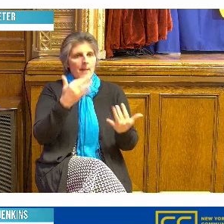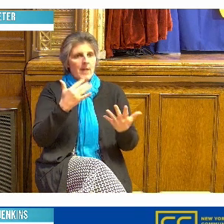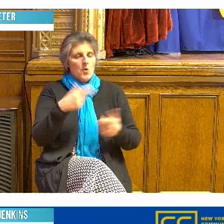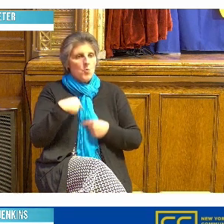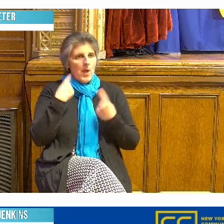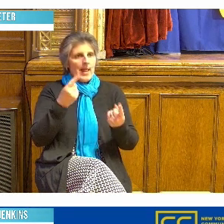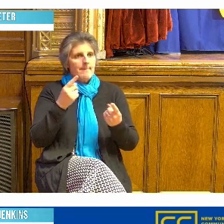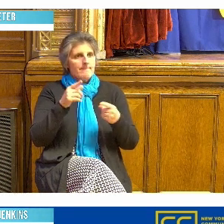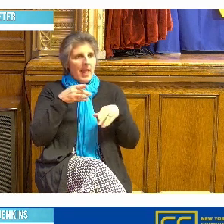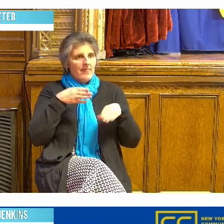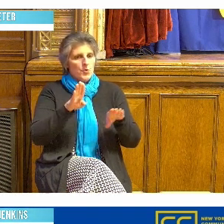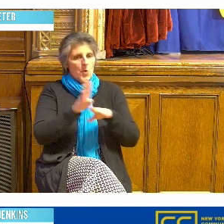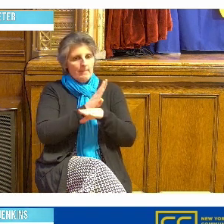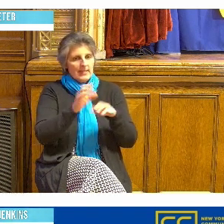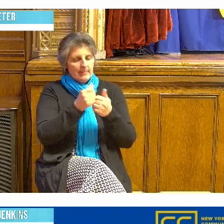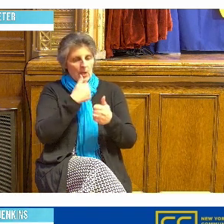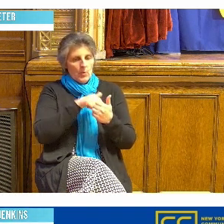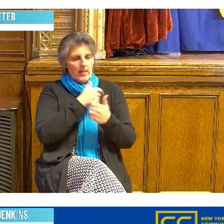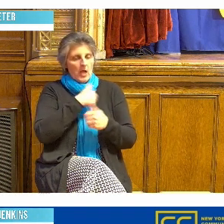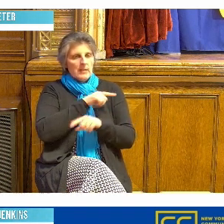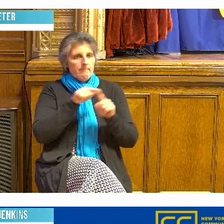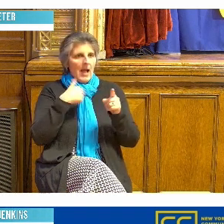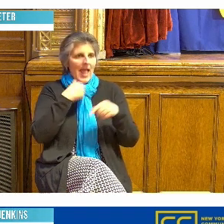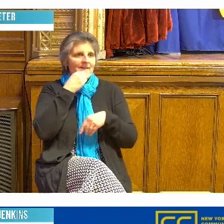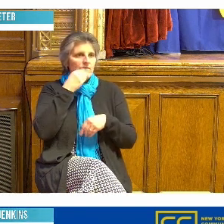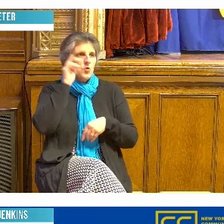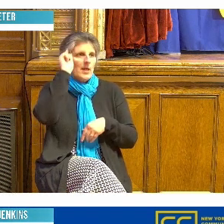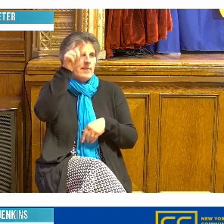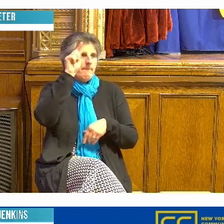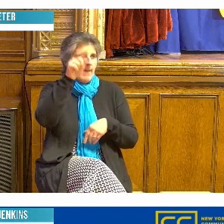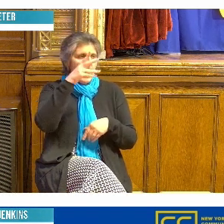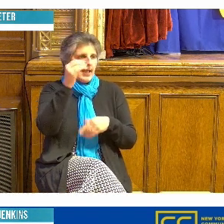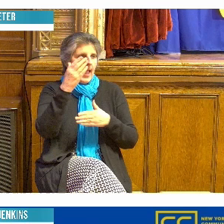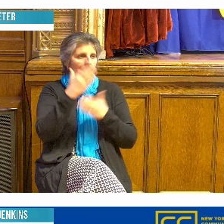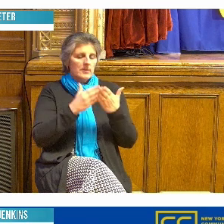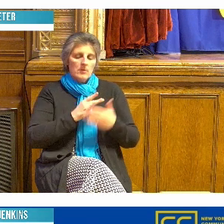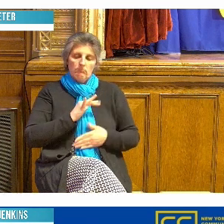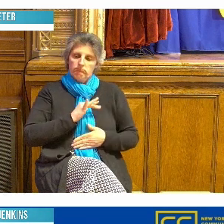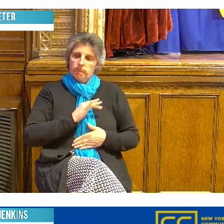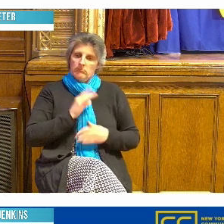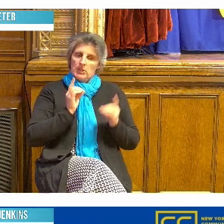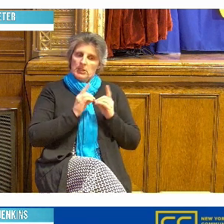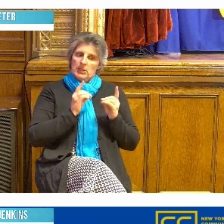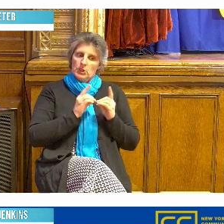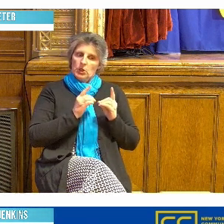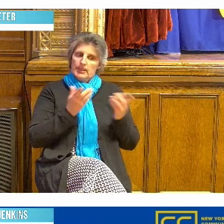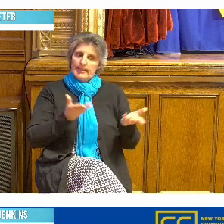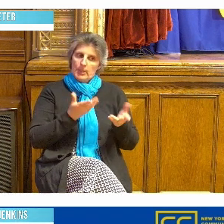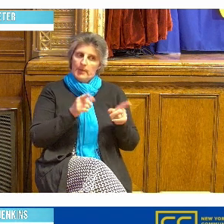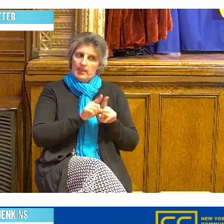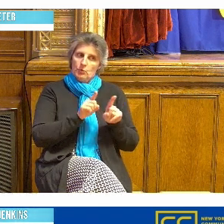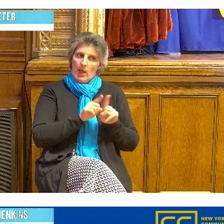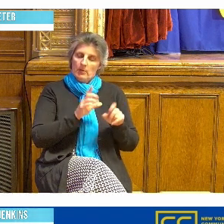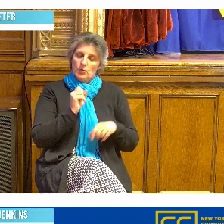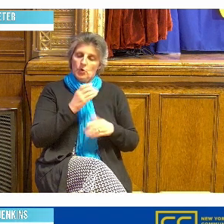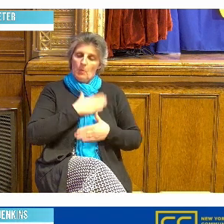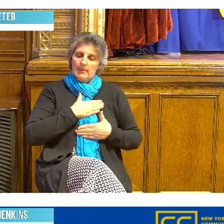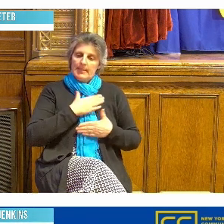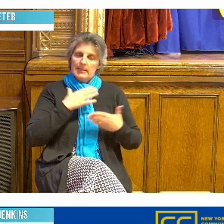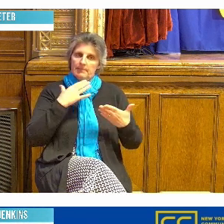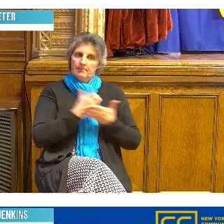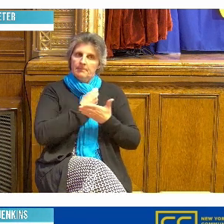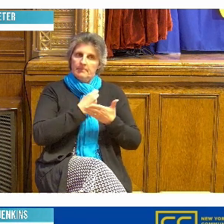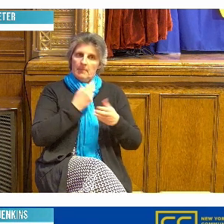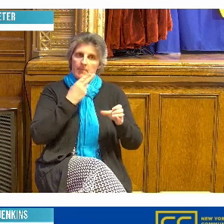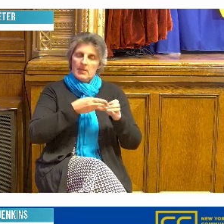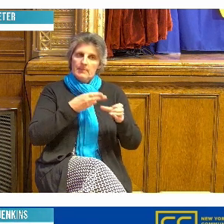and been through a business meeting with us, but there is food in the back, and there's some incredible desserts here as well. So please